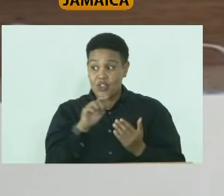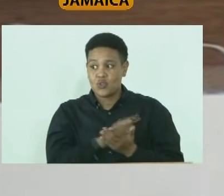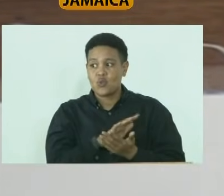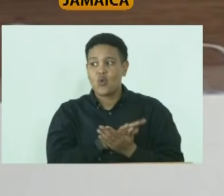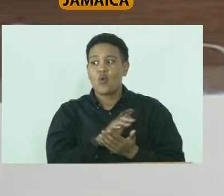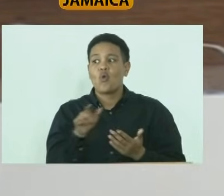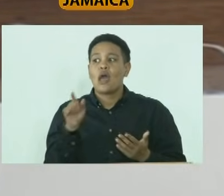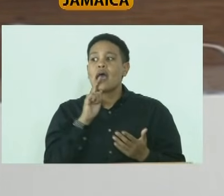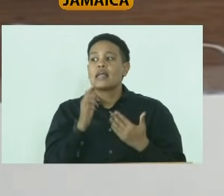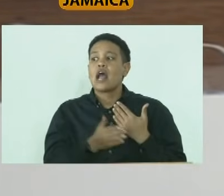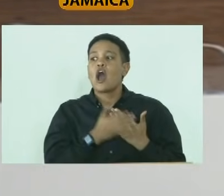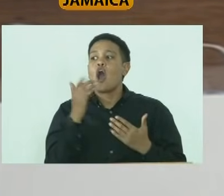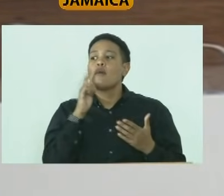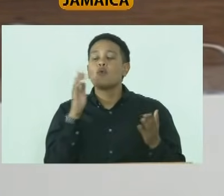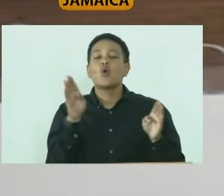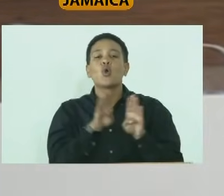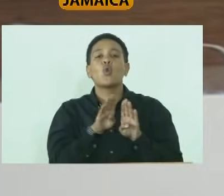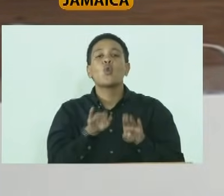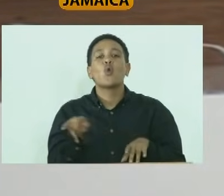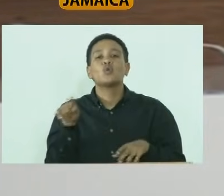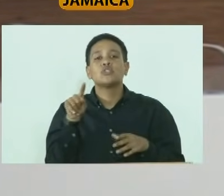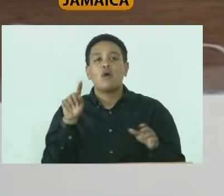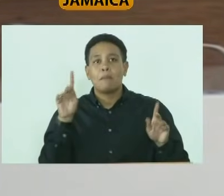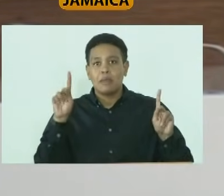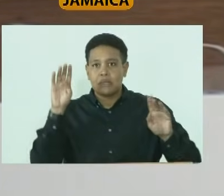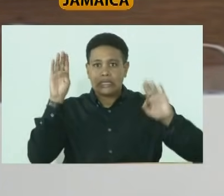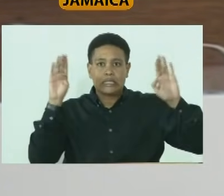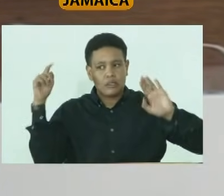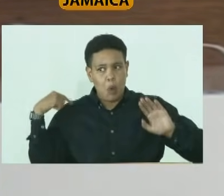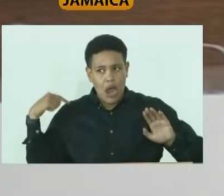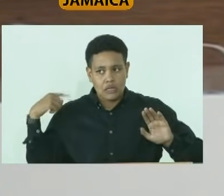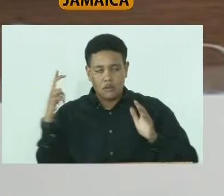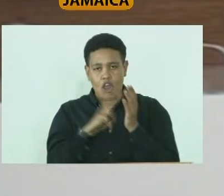are almost at the closing of those bids.